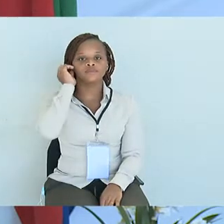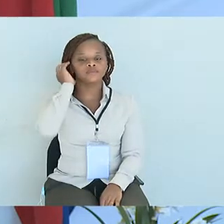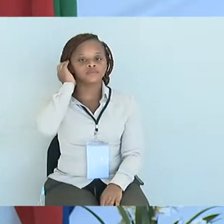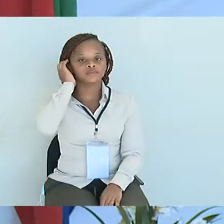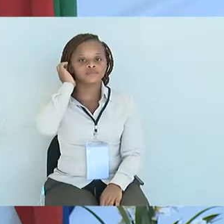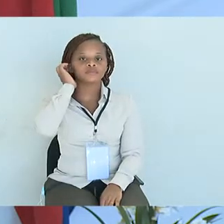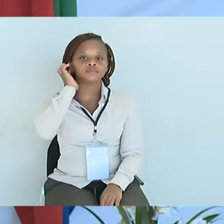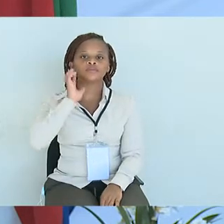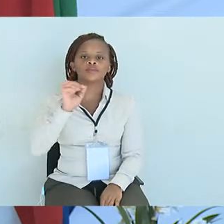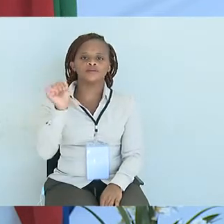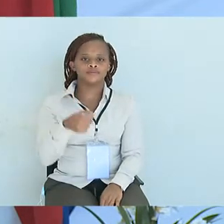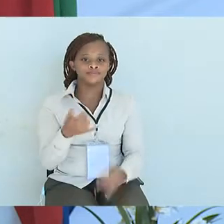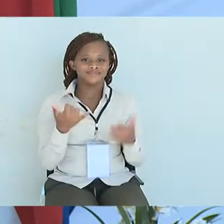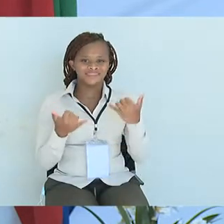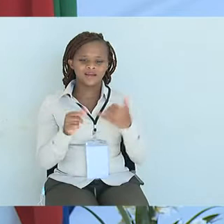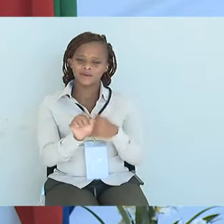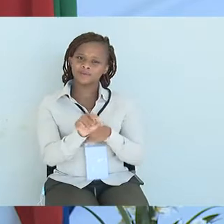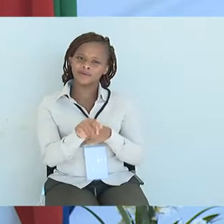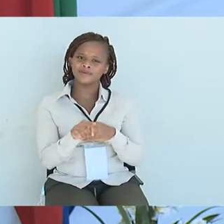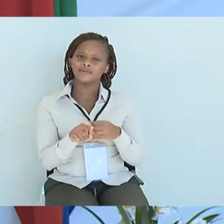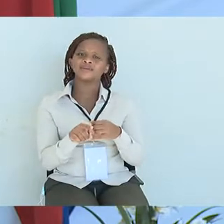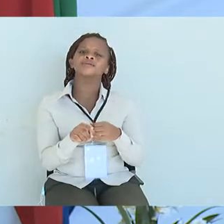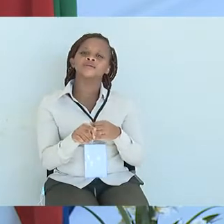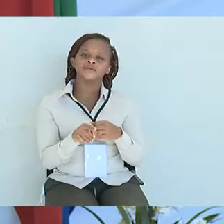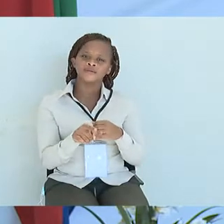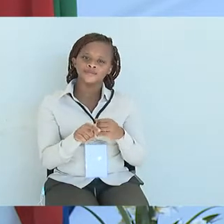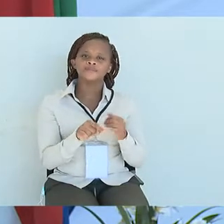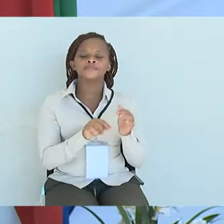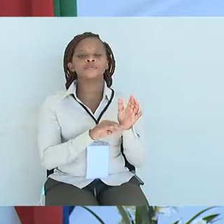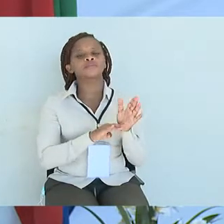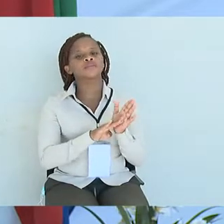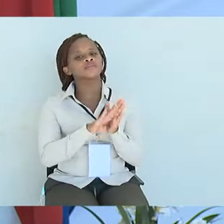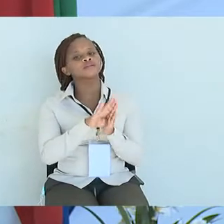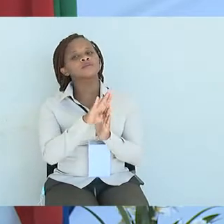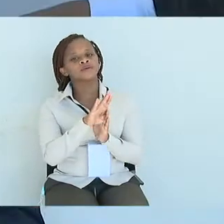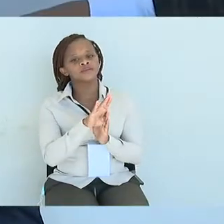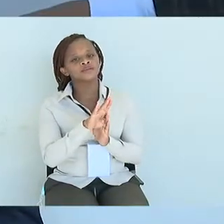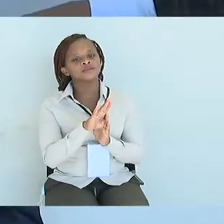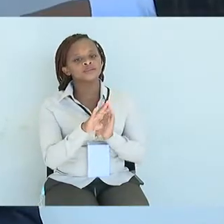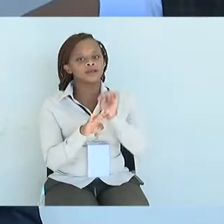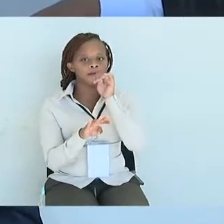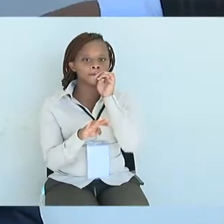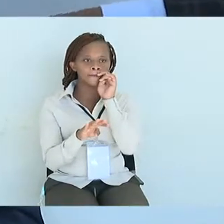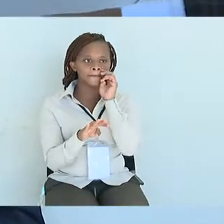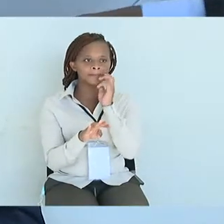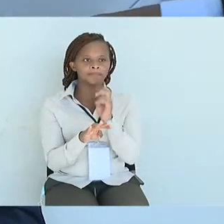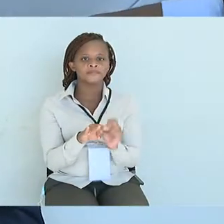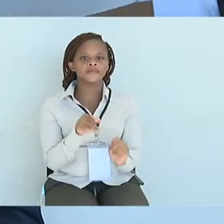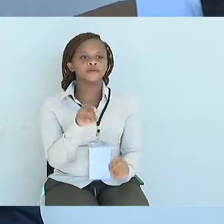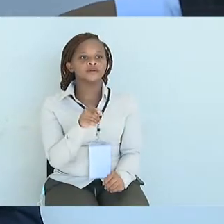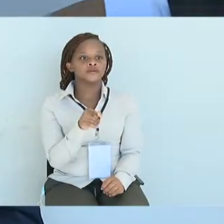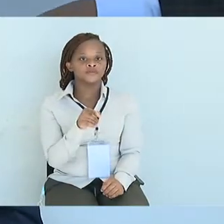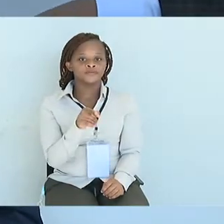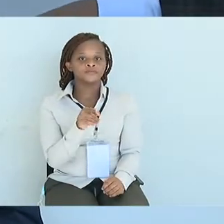Now, this development, as Minister has already indicated,